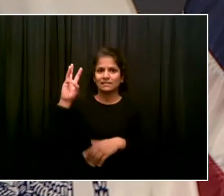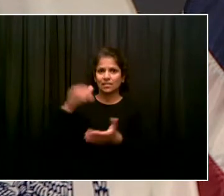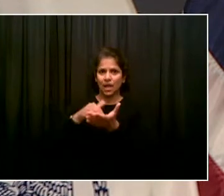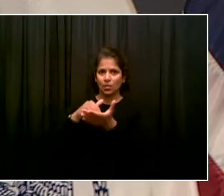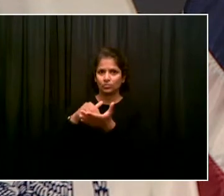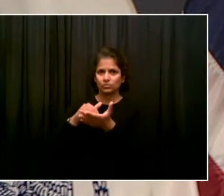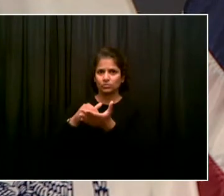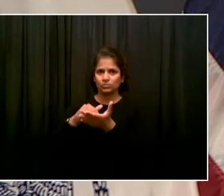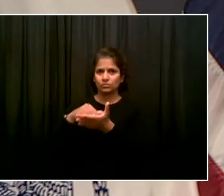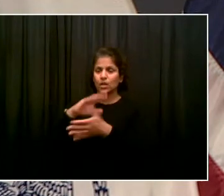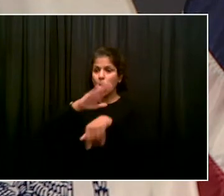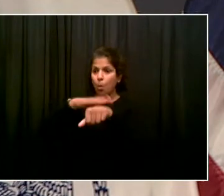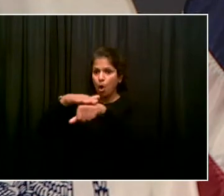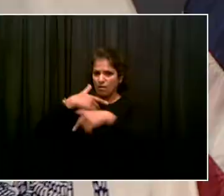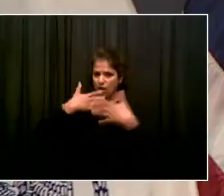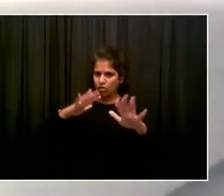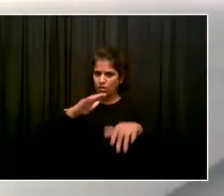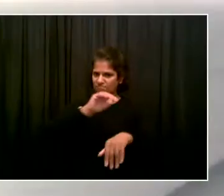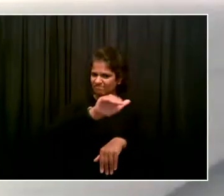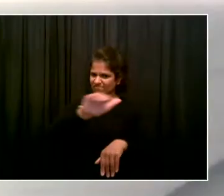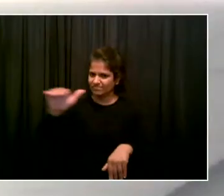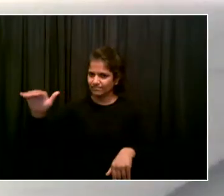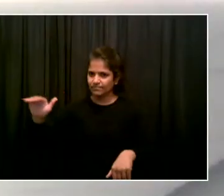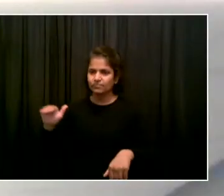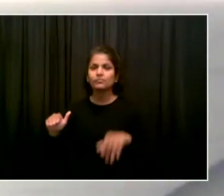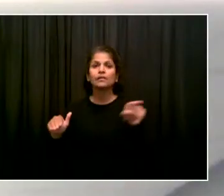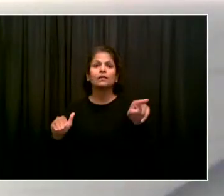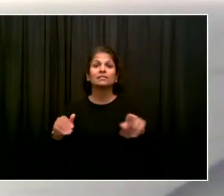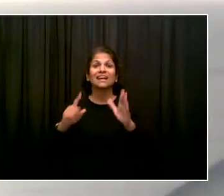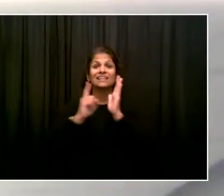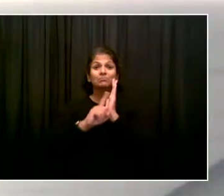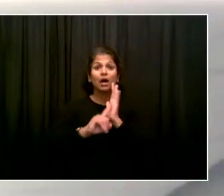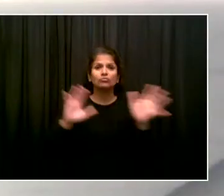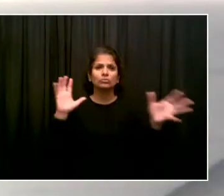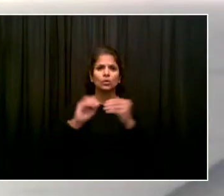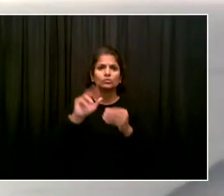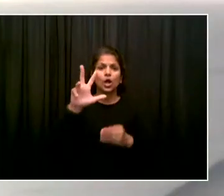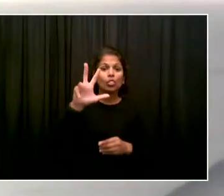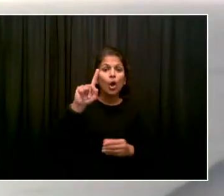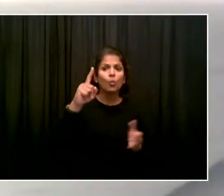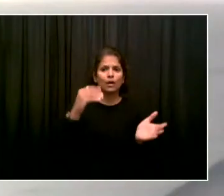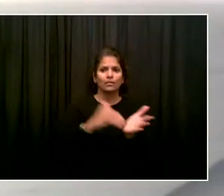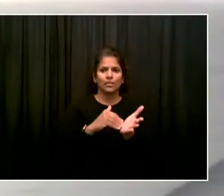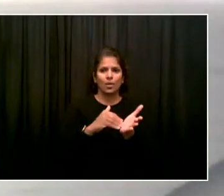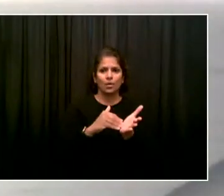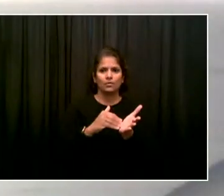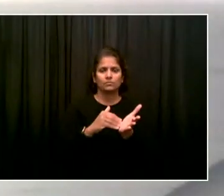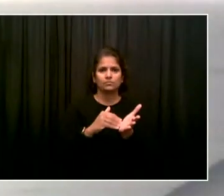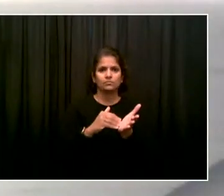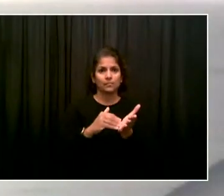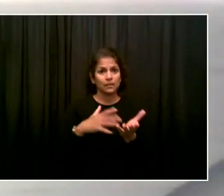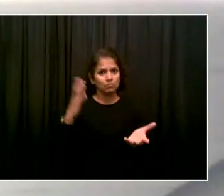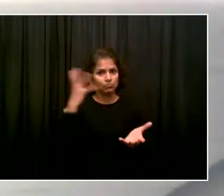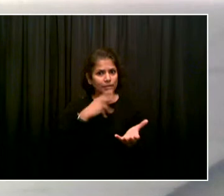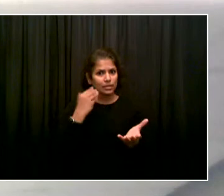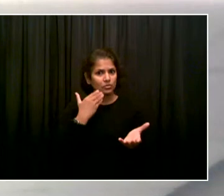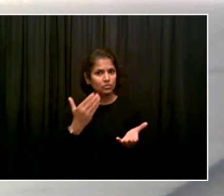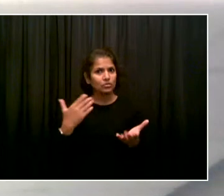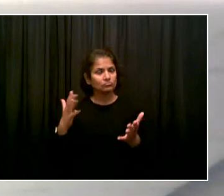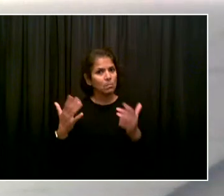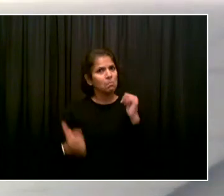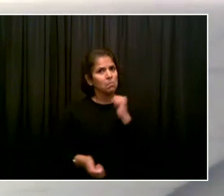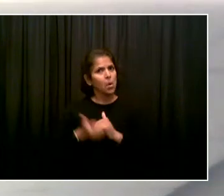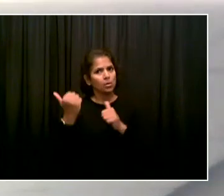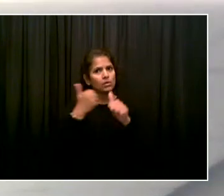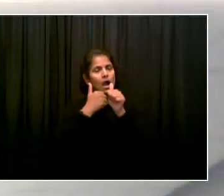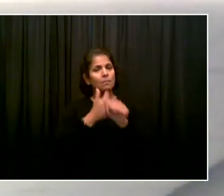again, overall, vast compliance. And again, once folks learn what they're doing wrong or make